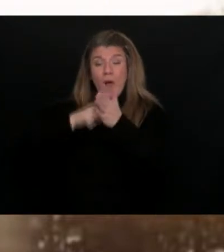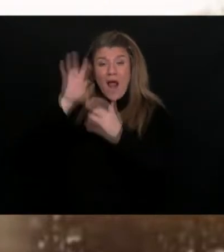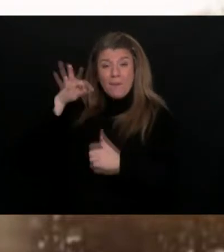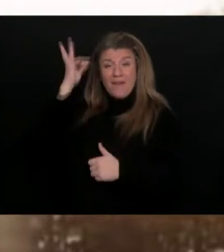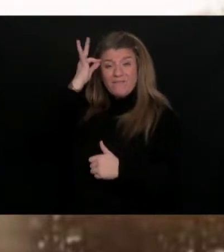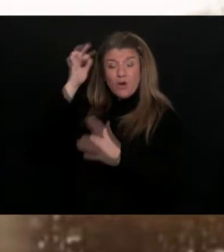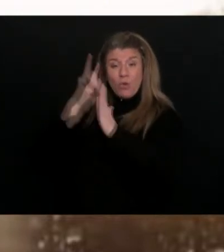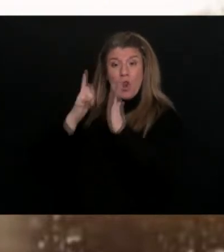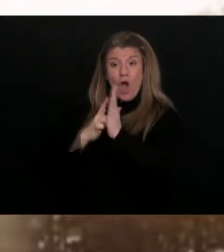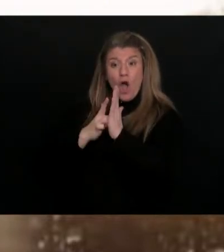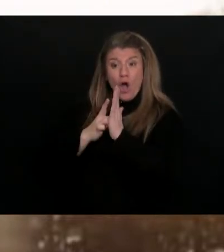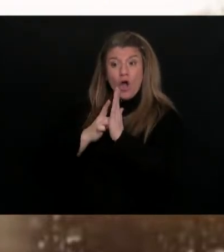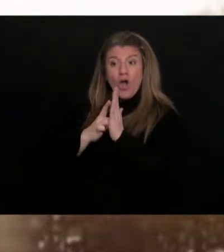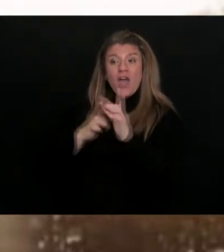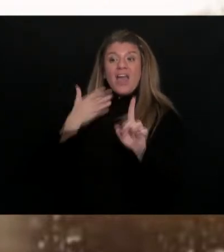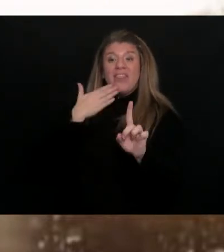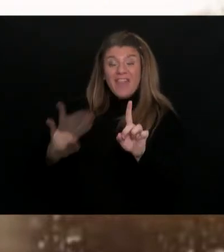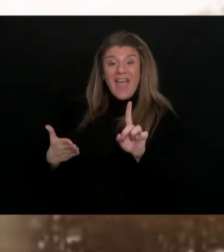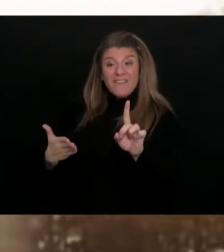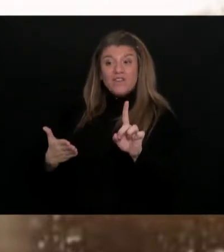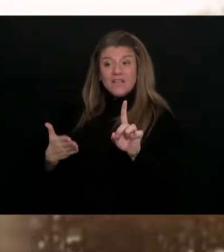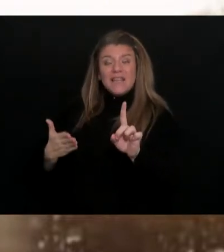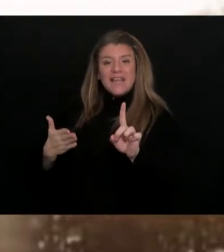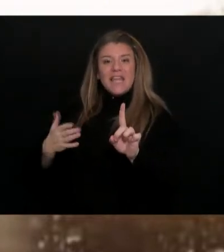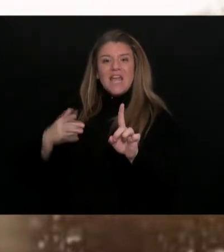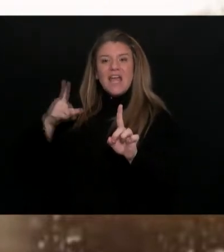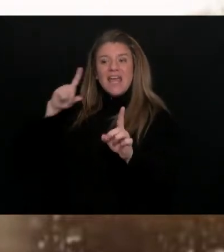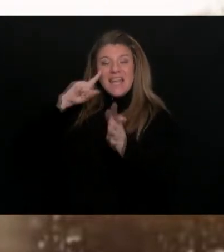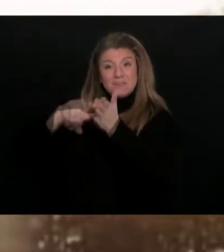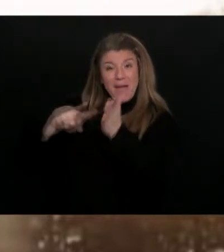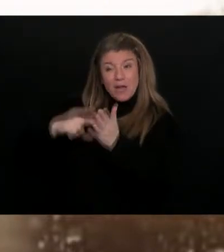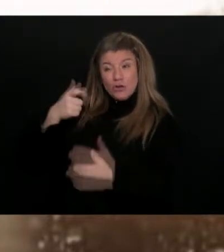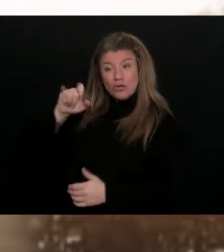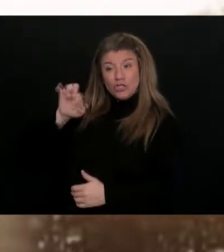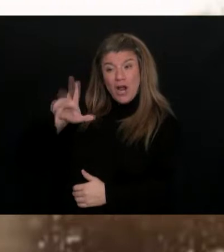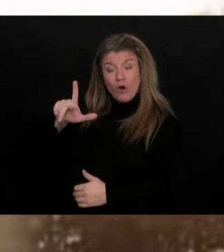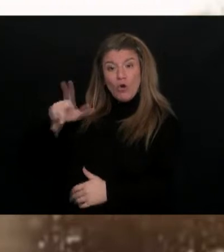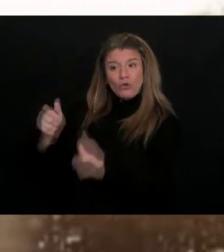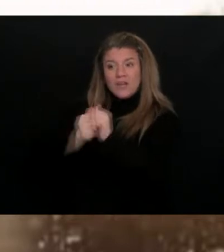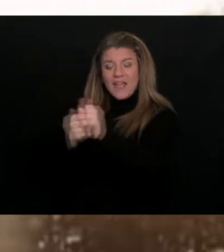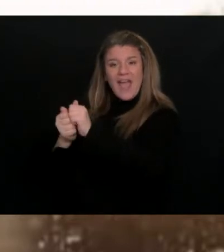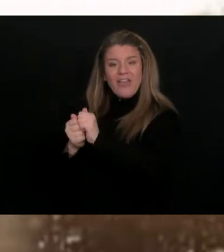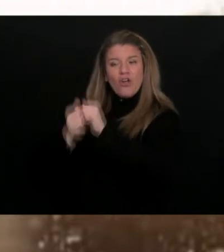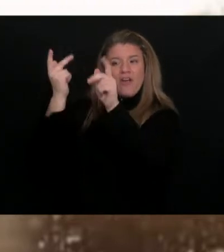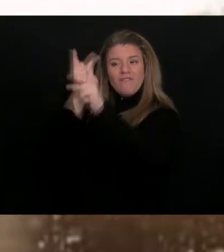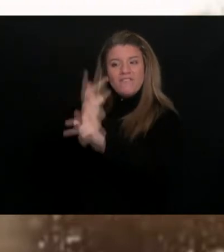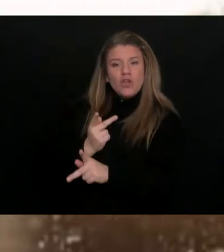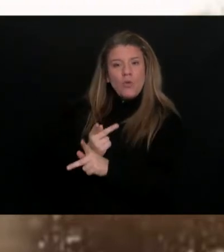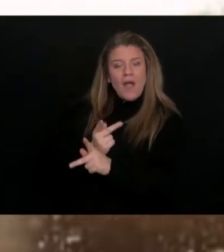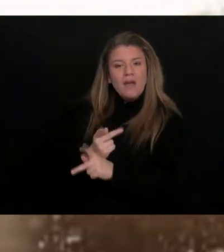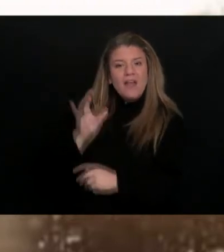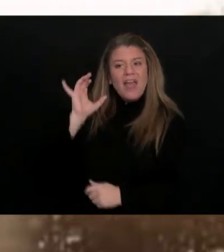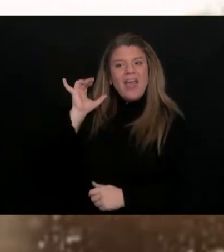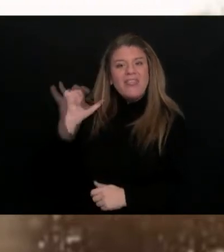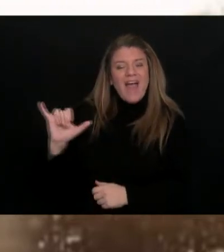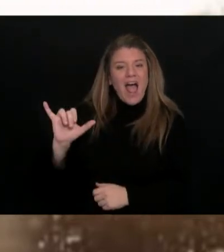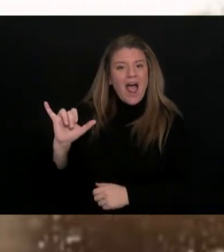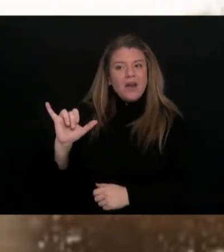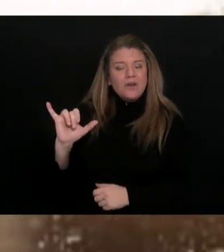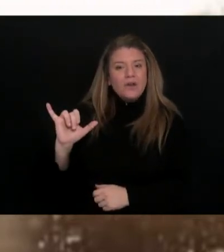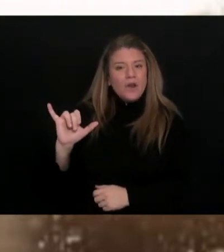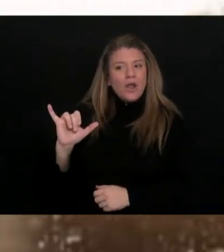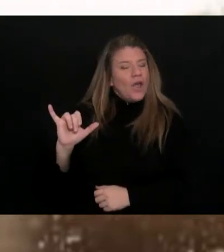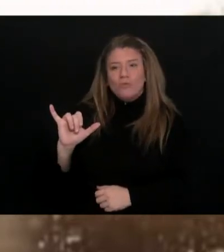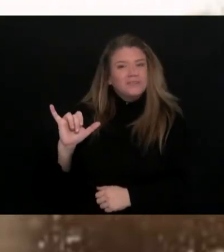payments. Thankfully, USDOL, the Office of Inspector General, got together, figured out that that was not the appropriate way